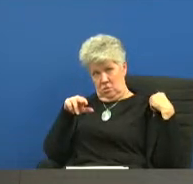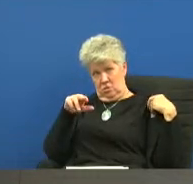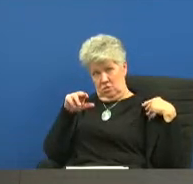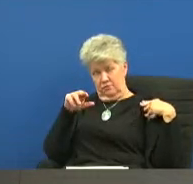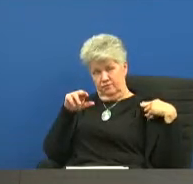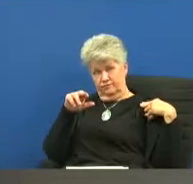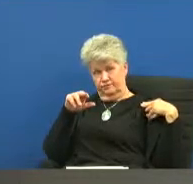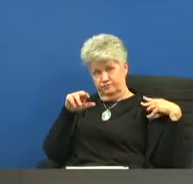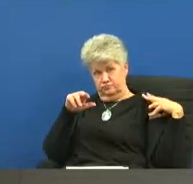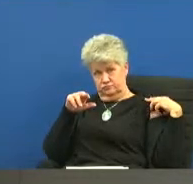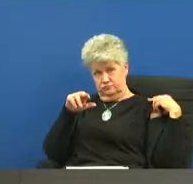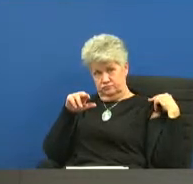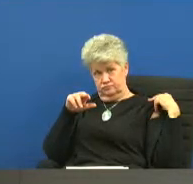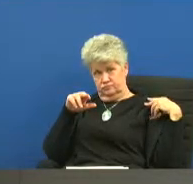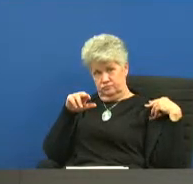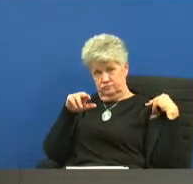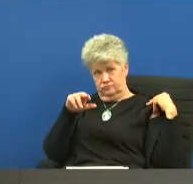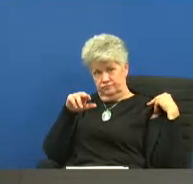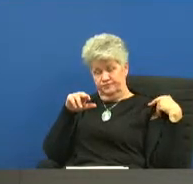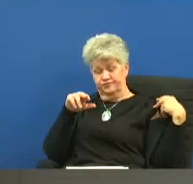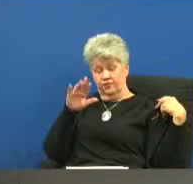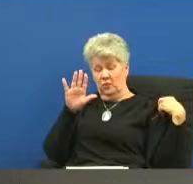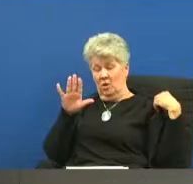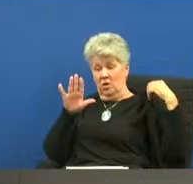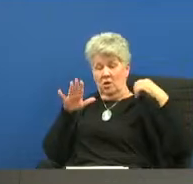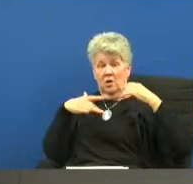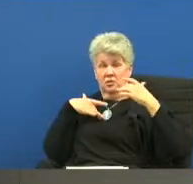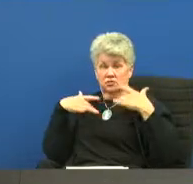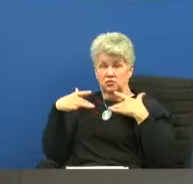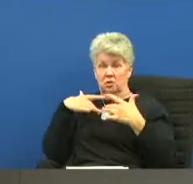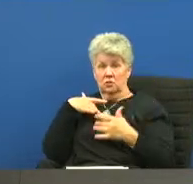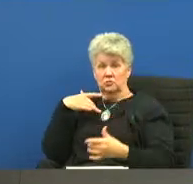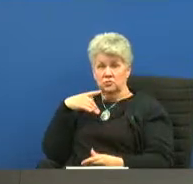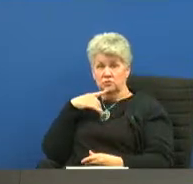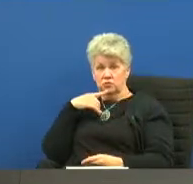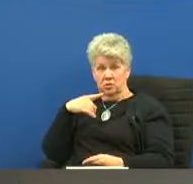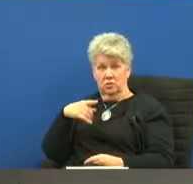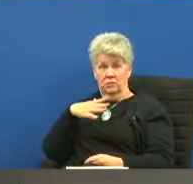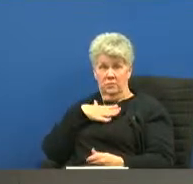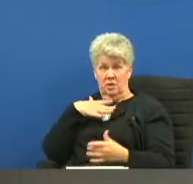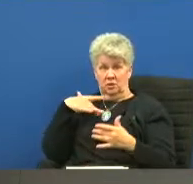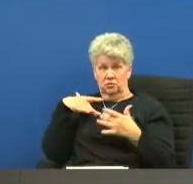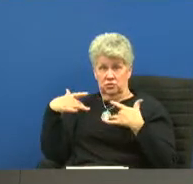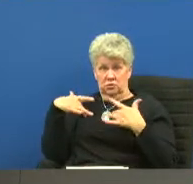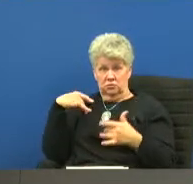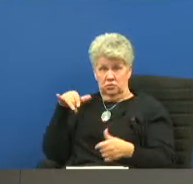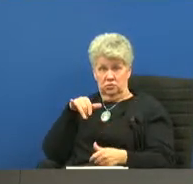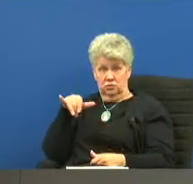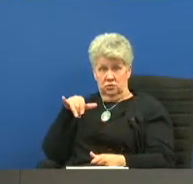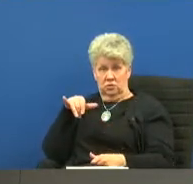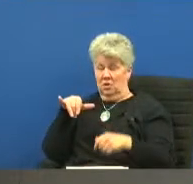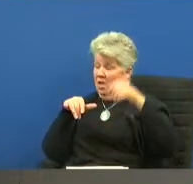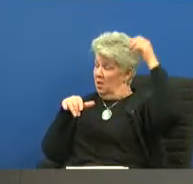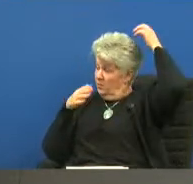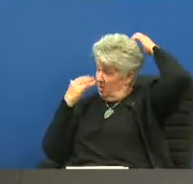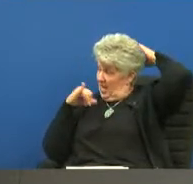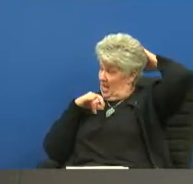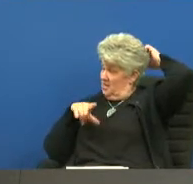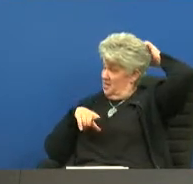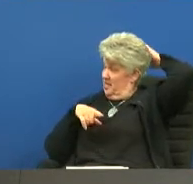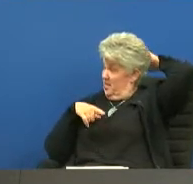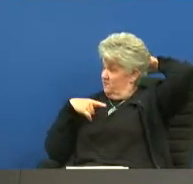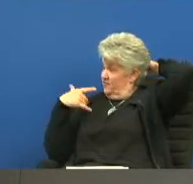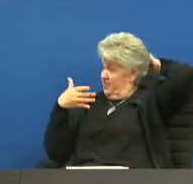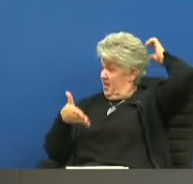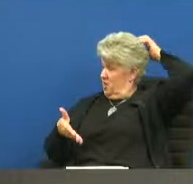So what you are saying and what your concerns are valid. They are my concerns as well, just as a resident in that